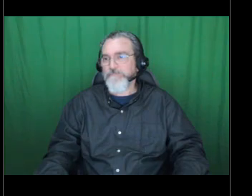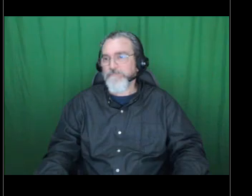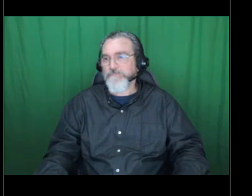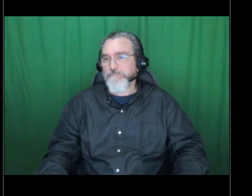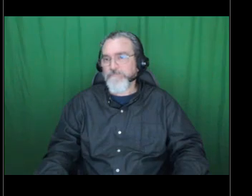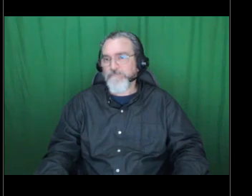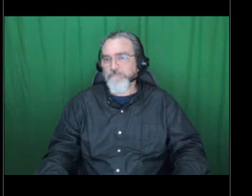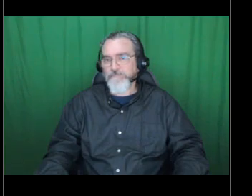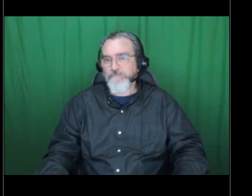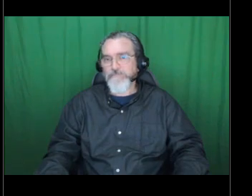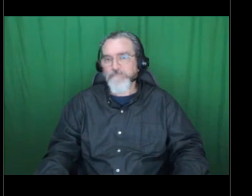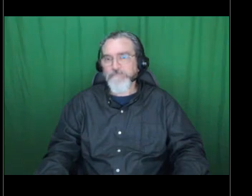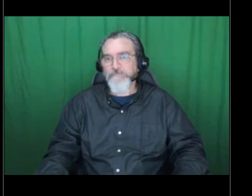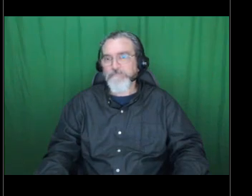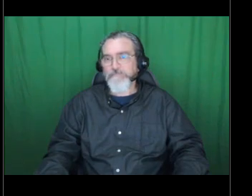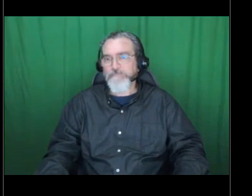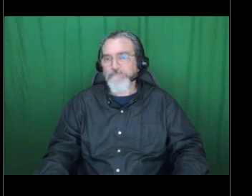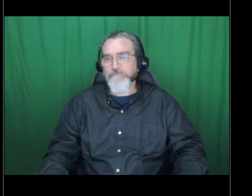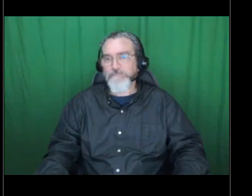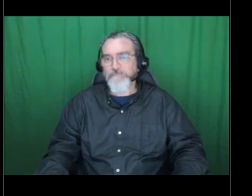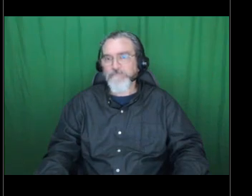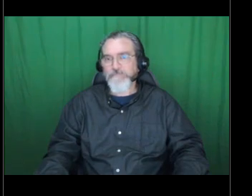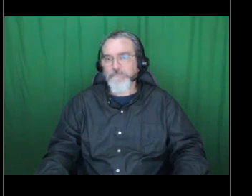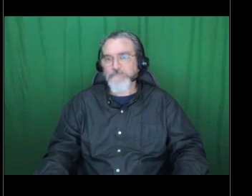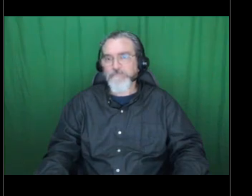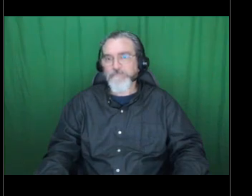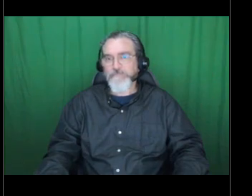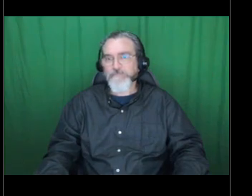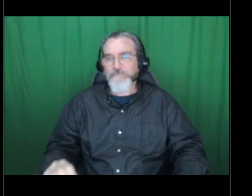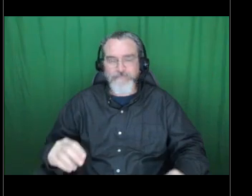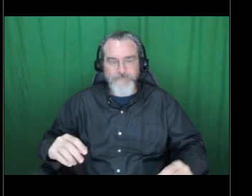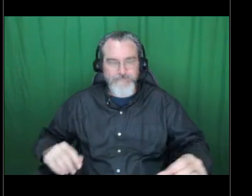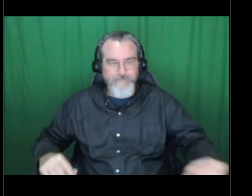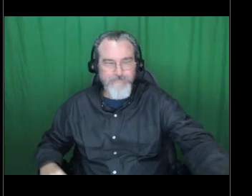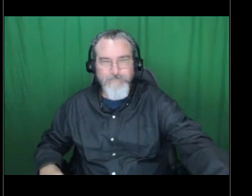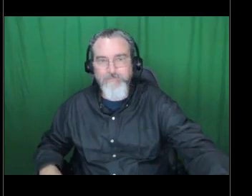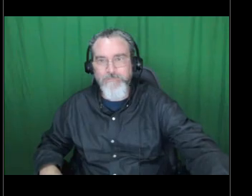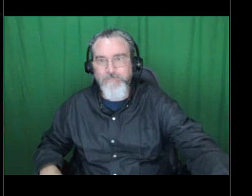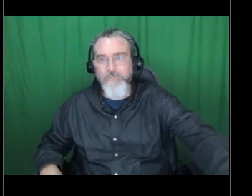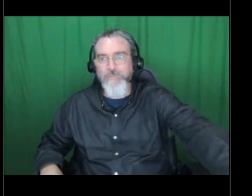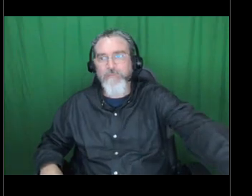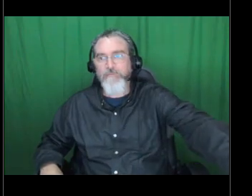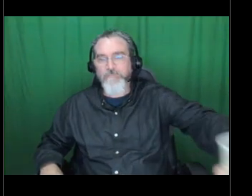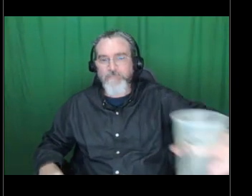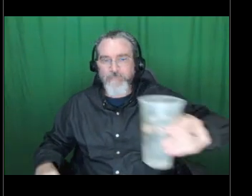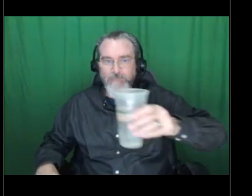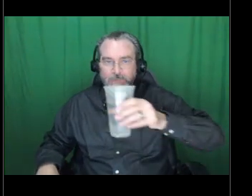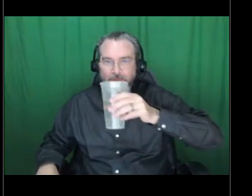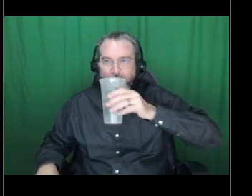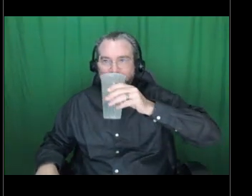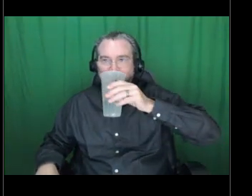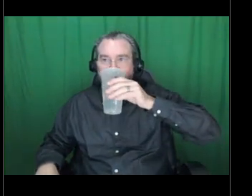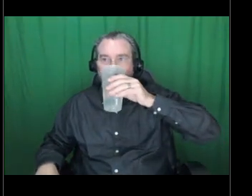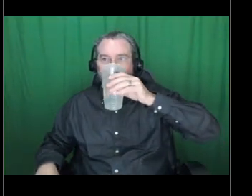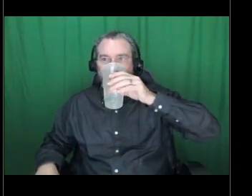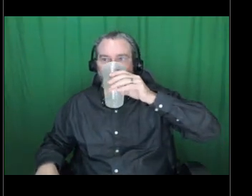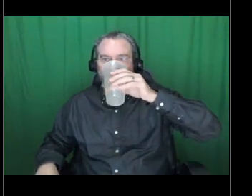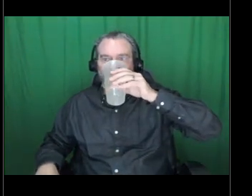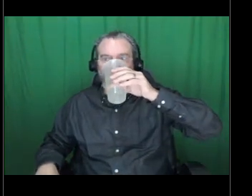Again, the question reads, an accessible route must have a minimum width of blank